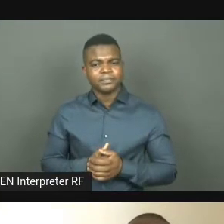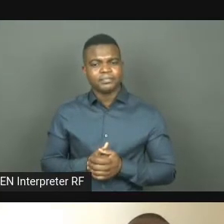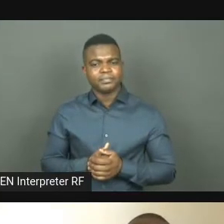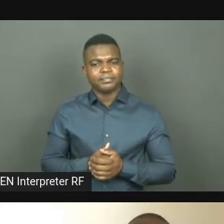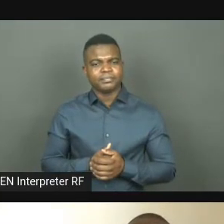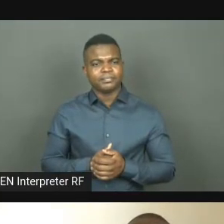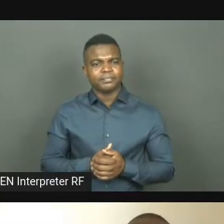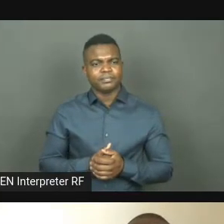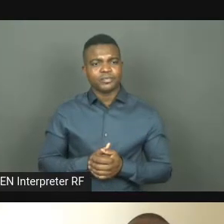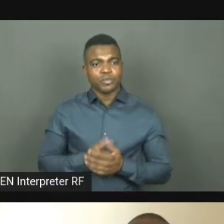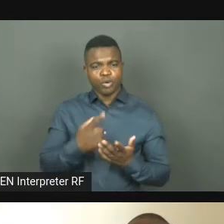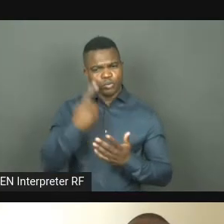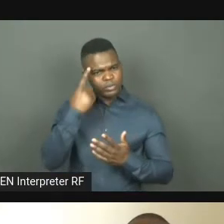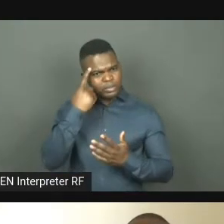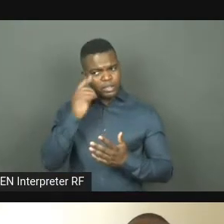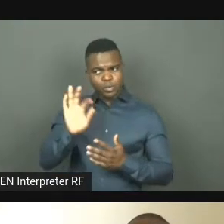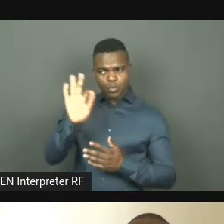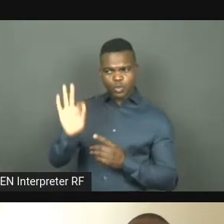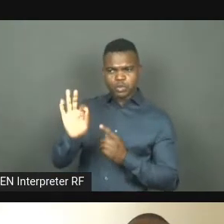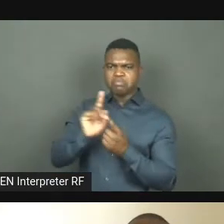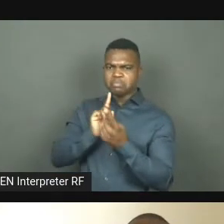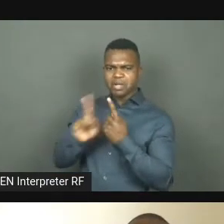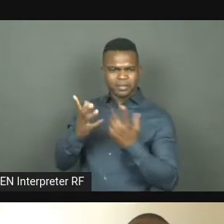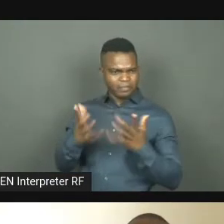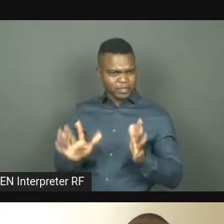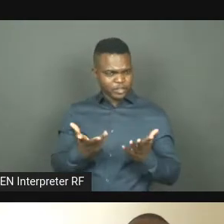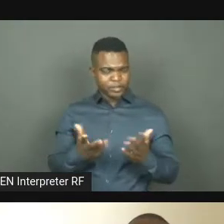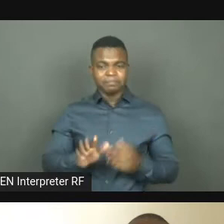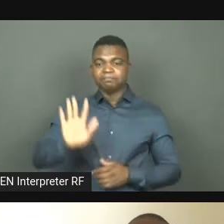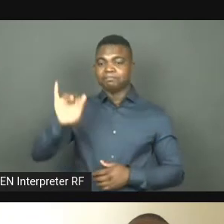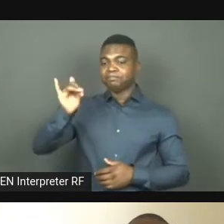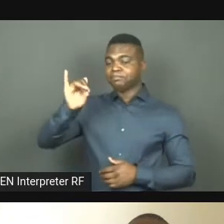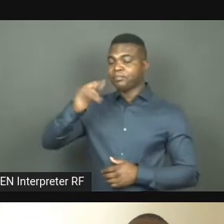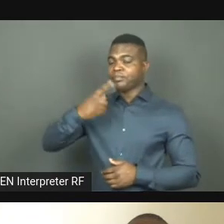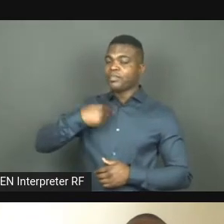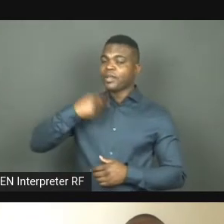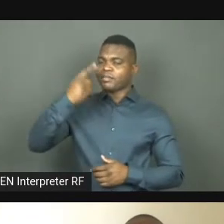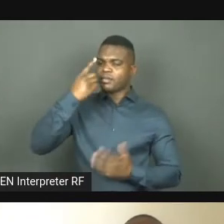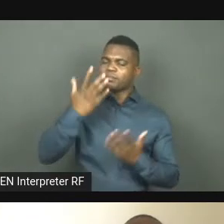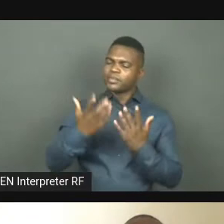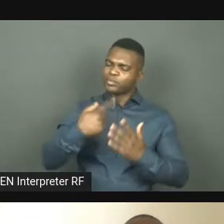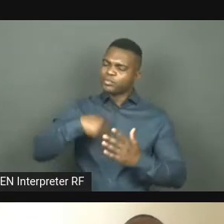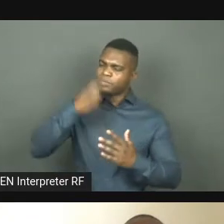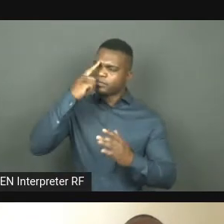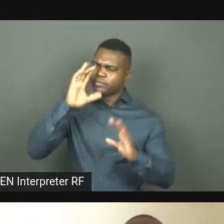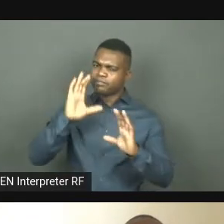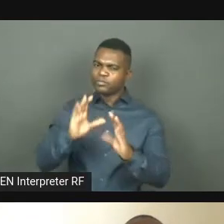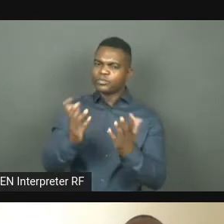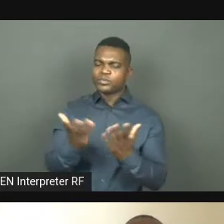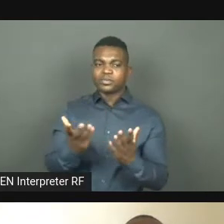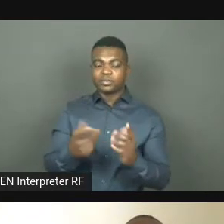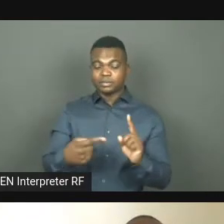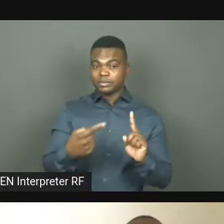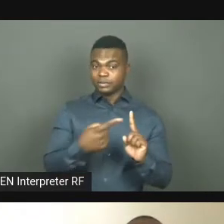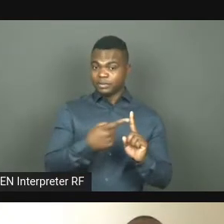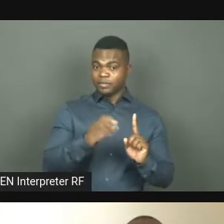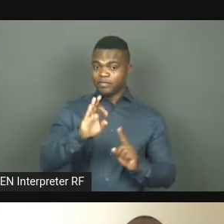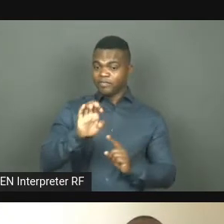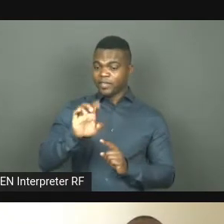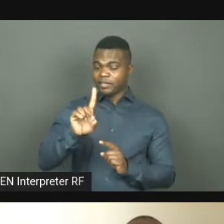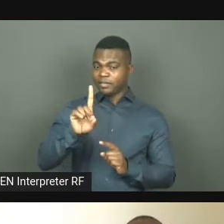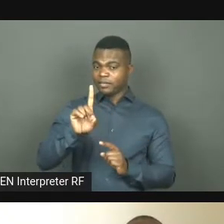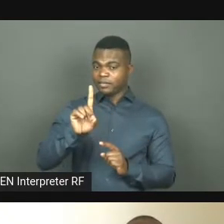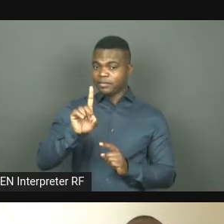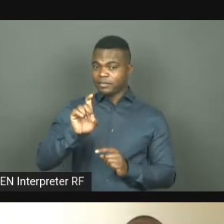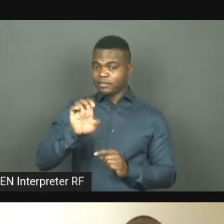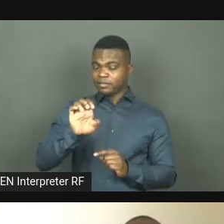the rights-based approach really adopts a framework of right holders and duty bearers, and I think that can